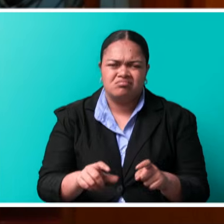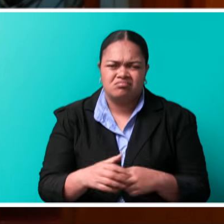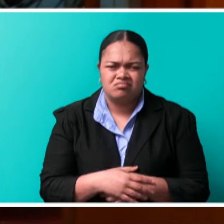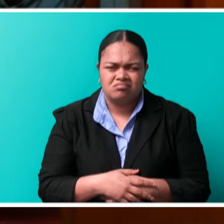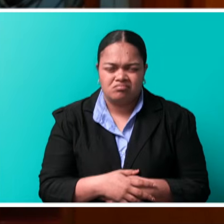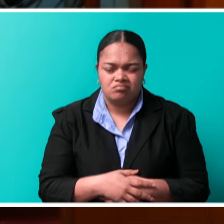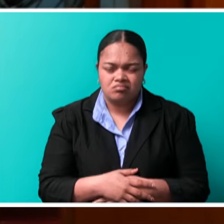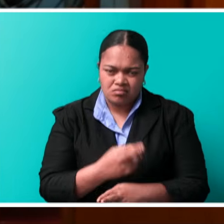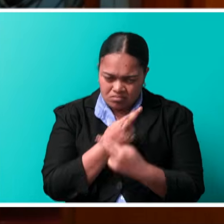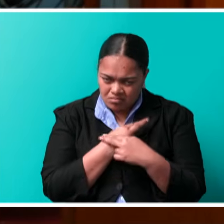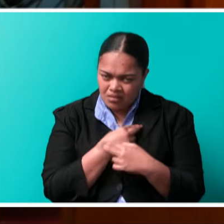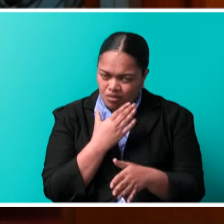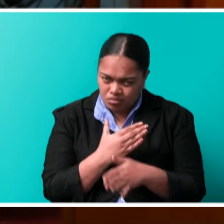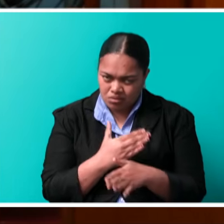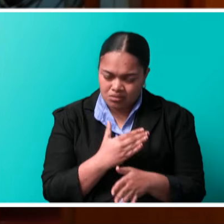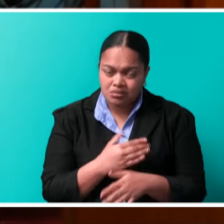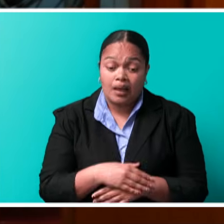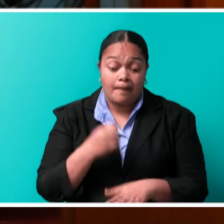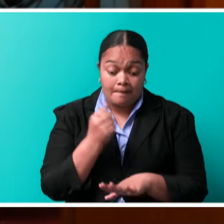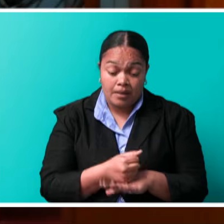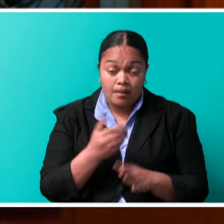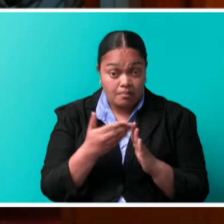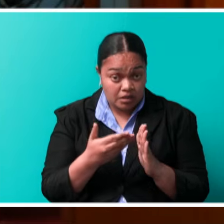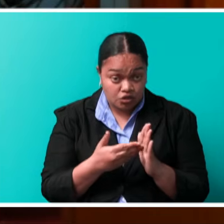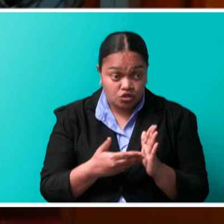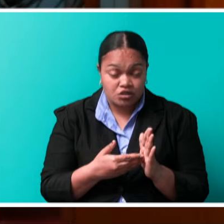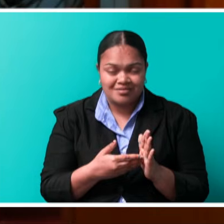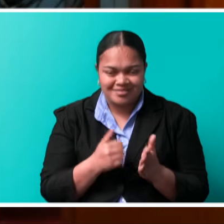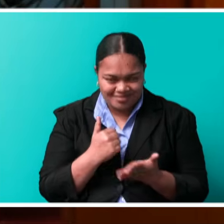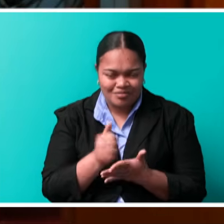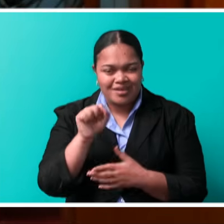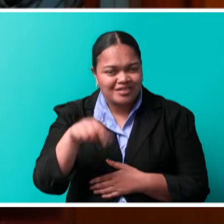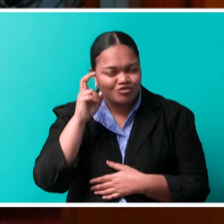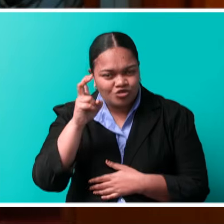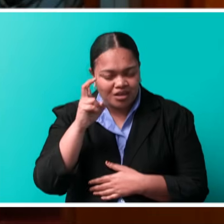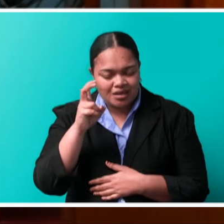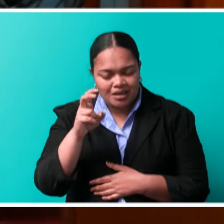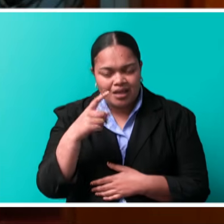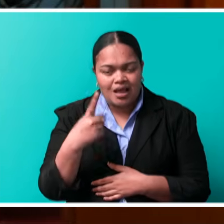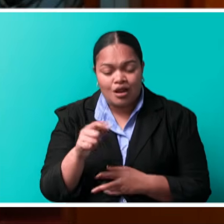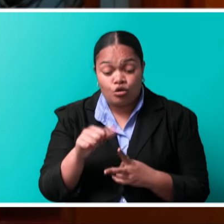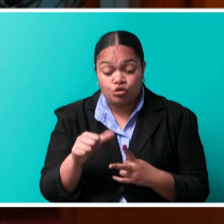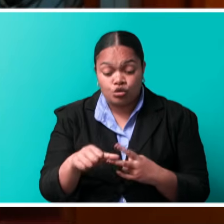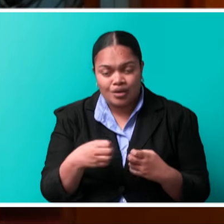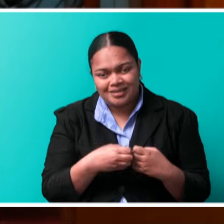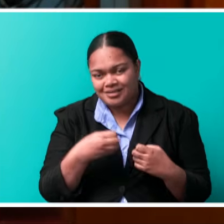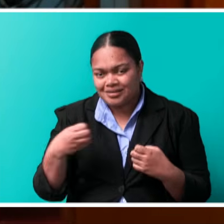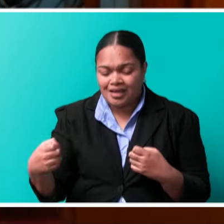diaspora. The budget supports training institutes and extends the employment taxation